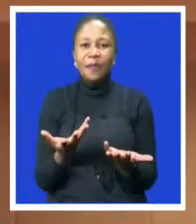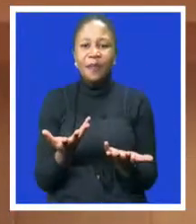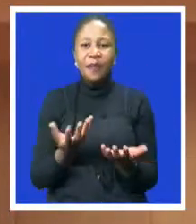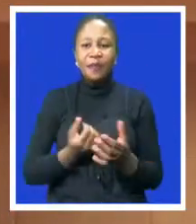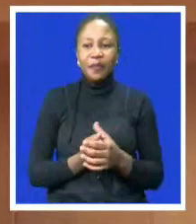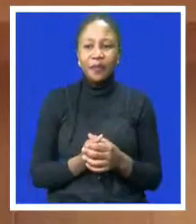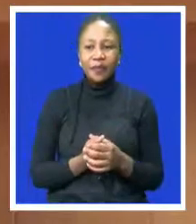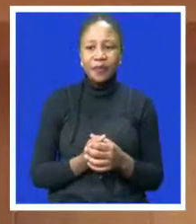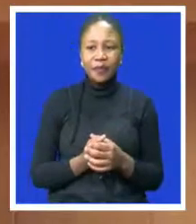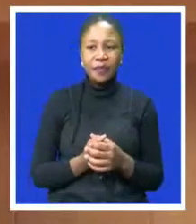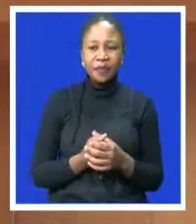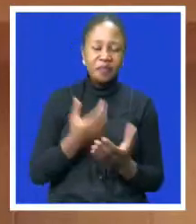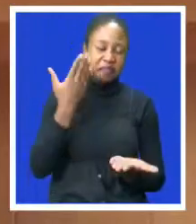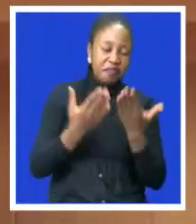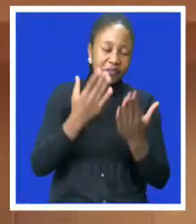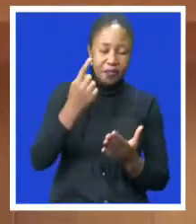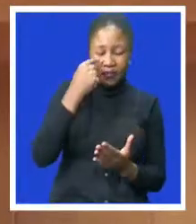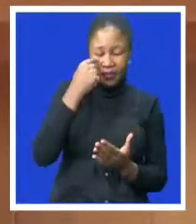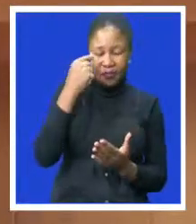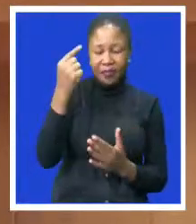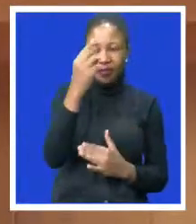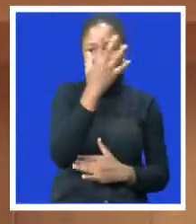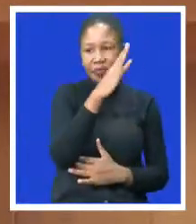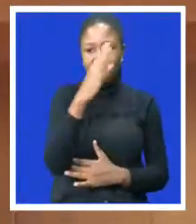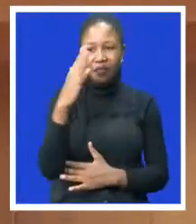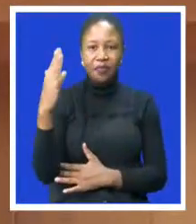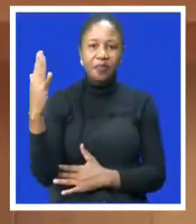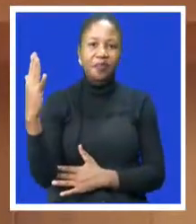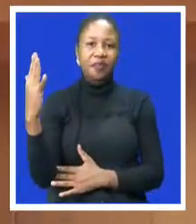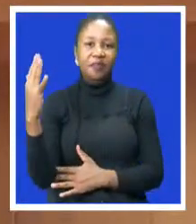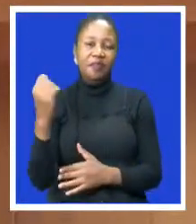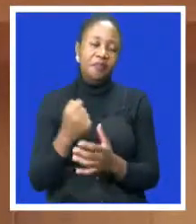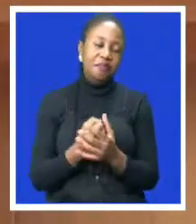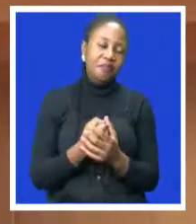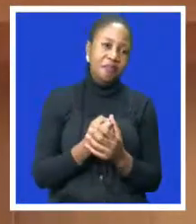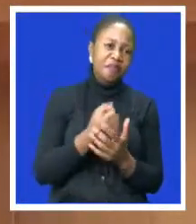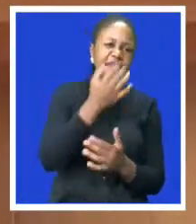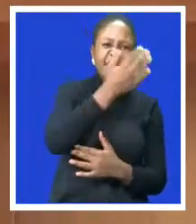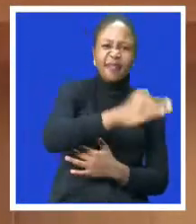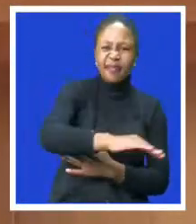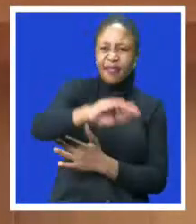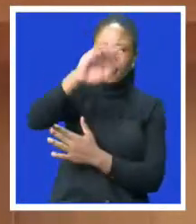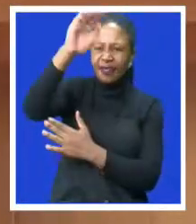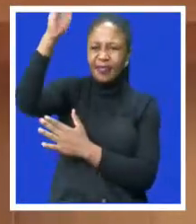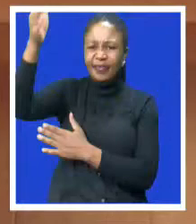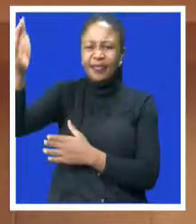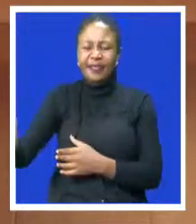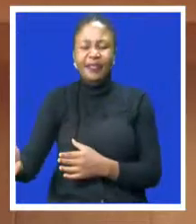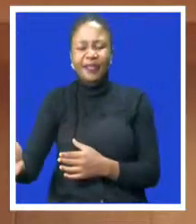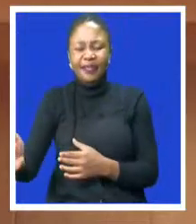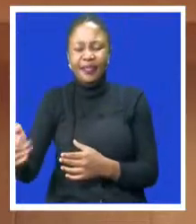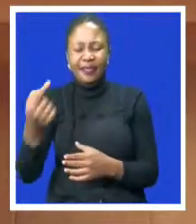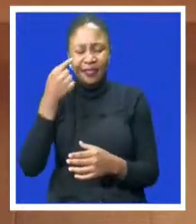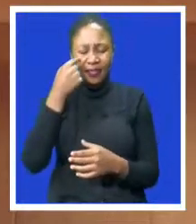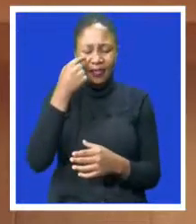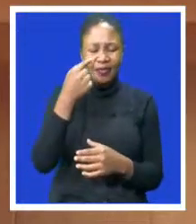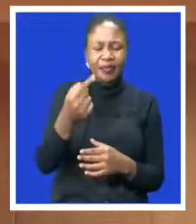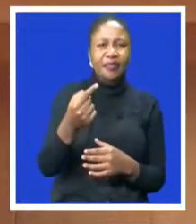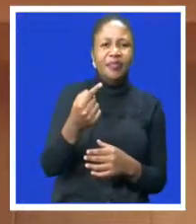I'm sure you can see some trees there. You can see mountains. You can see some chickens. You can see maybe some